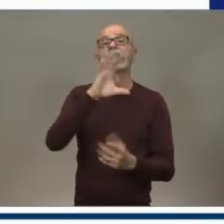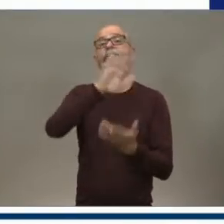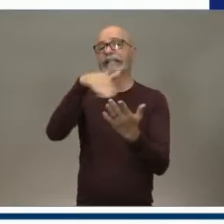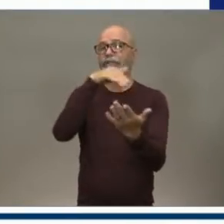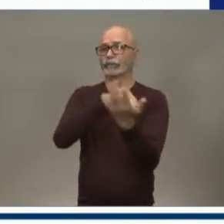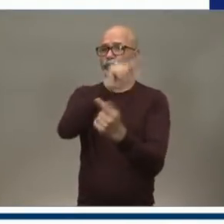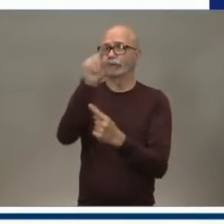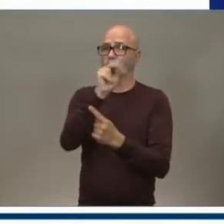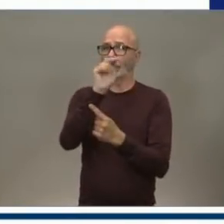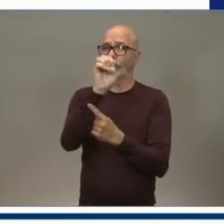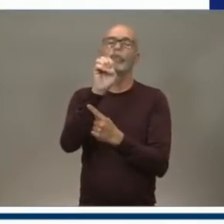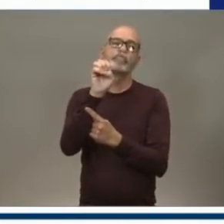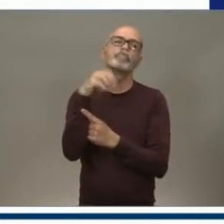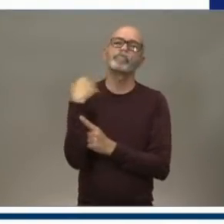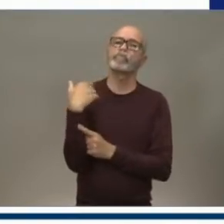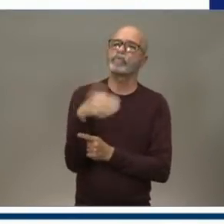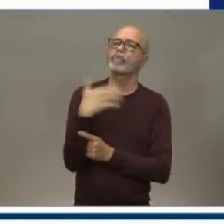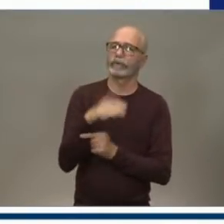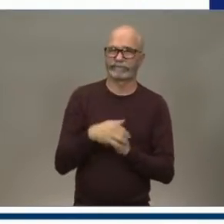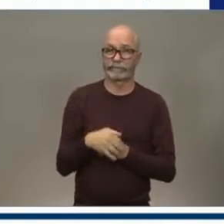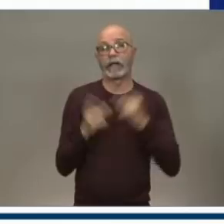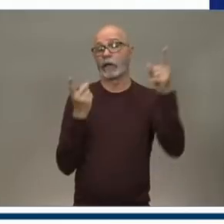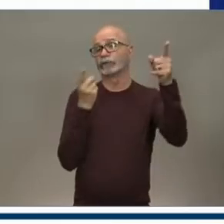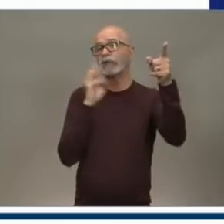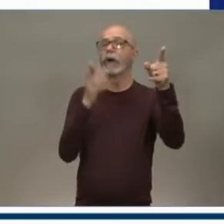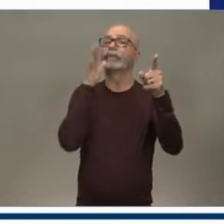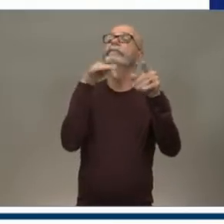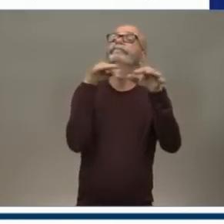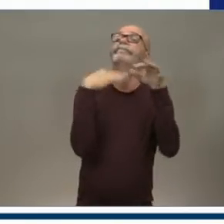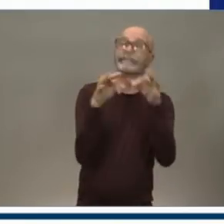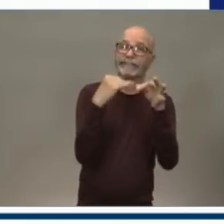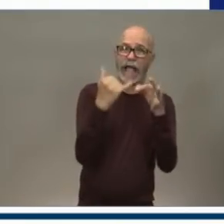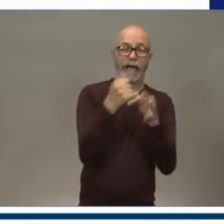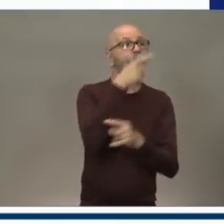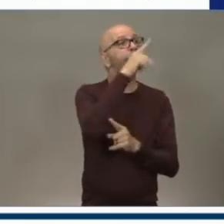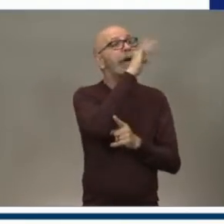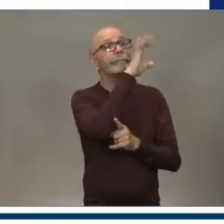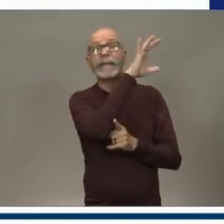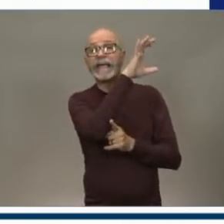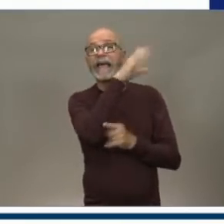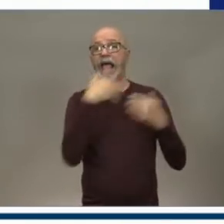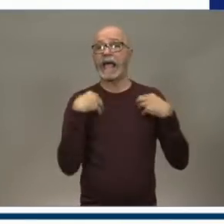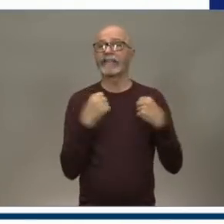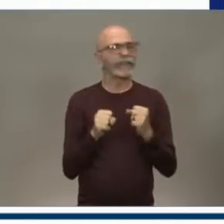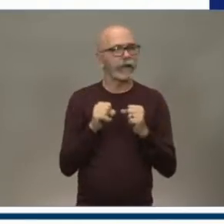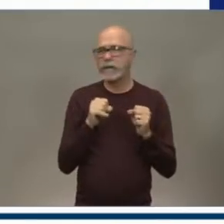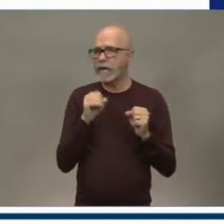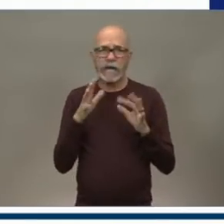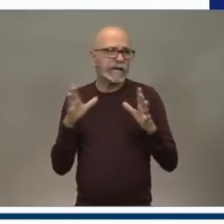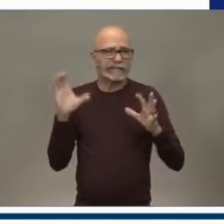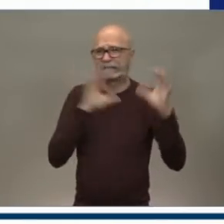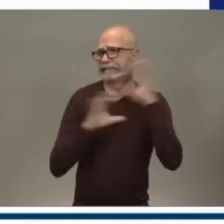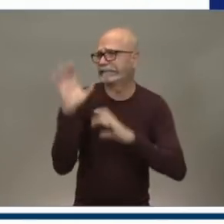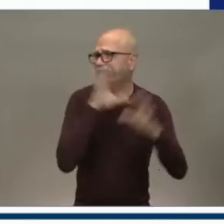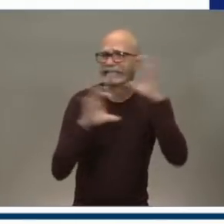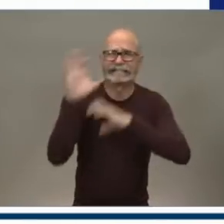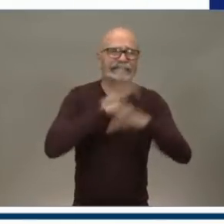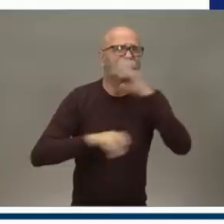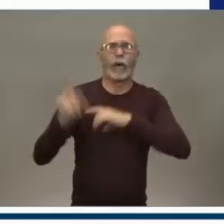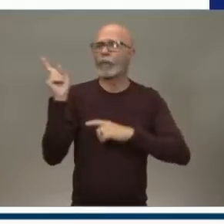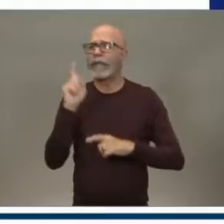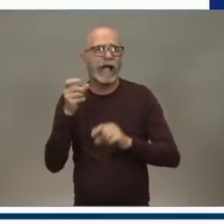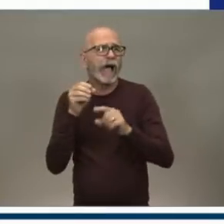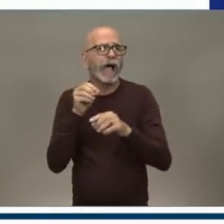discuss, Public Health is having trouble tracing a number of those cases. This is very concerning, and it tells